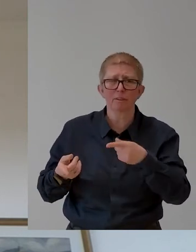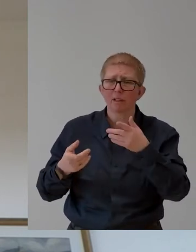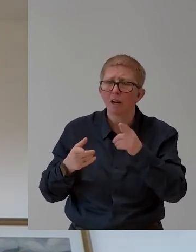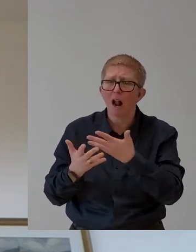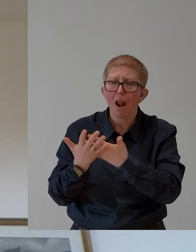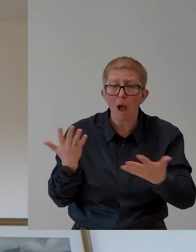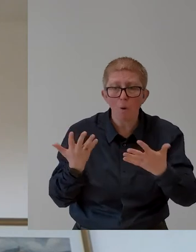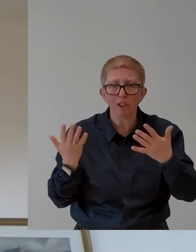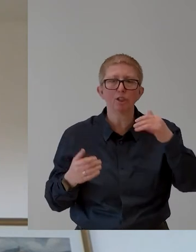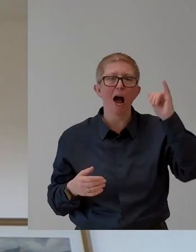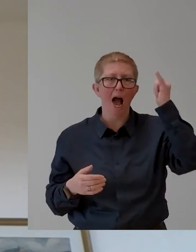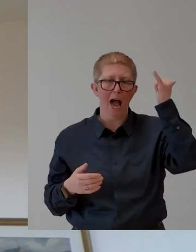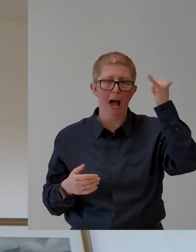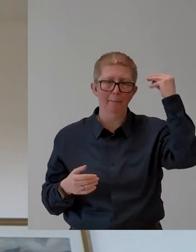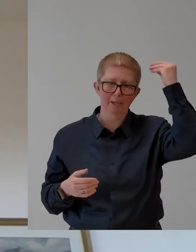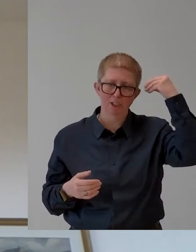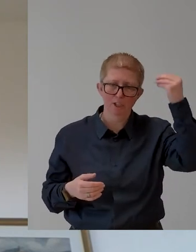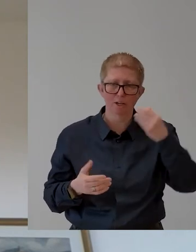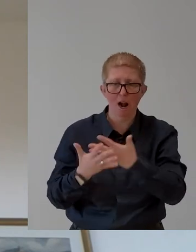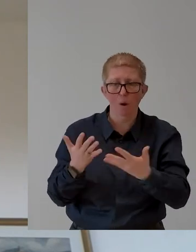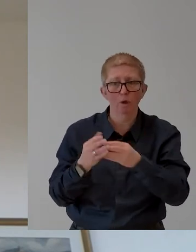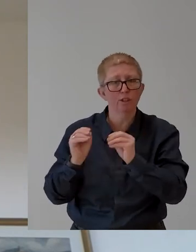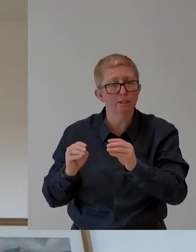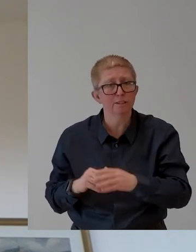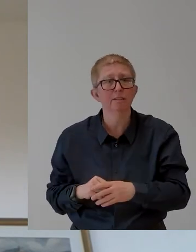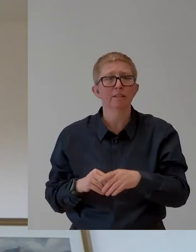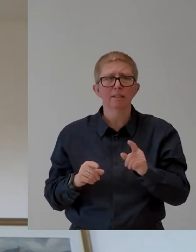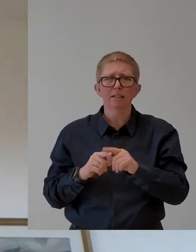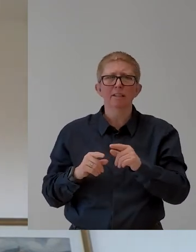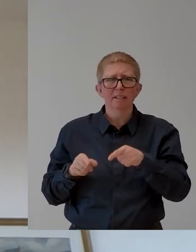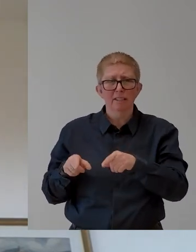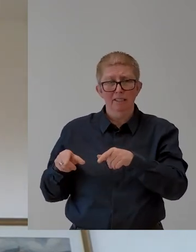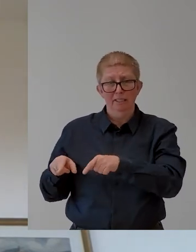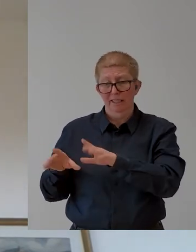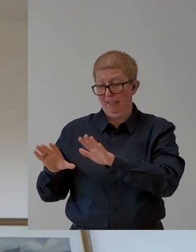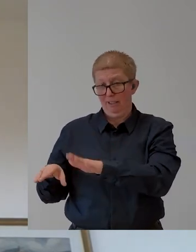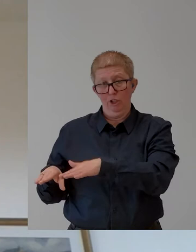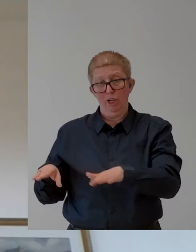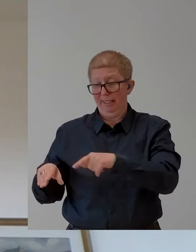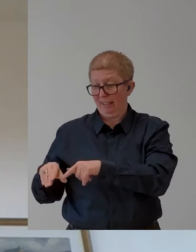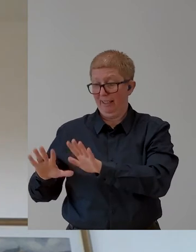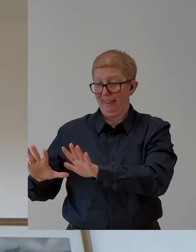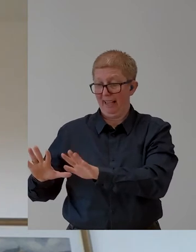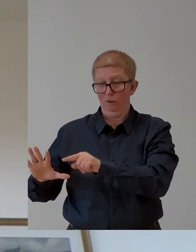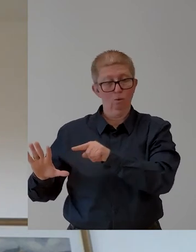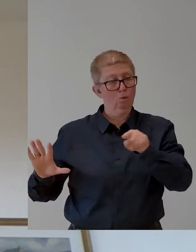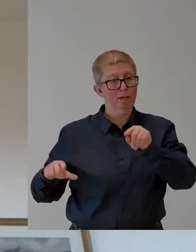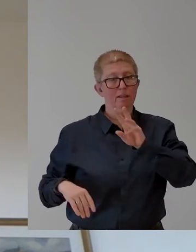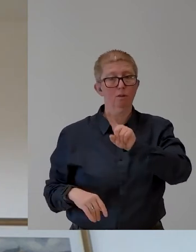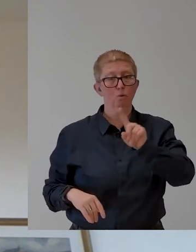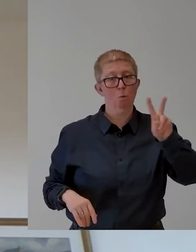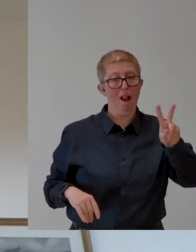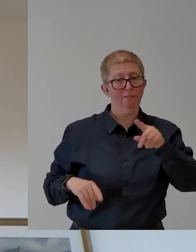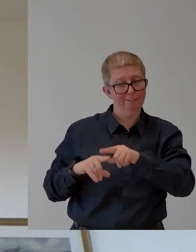students in grades 10 through 12 to explore the history, politics, and culture of the Middle East. We have 630